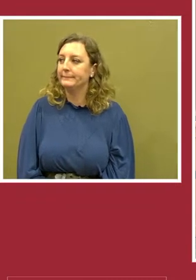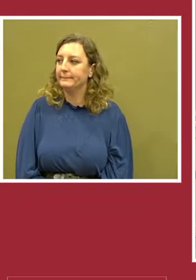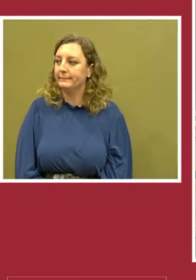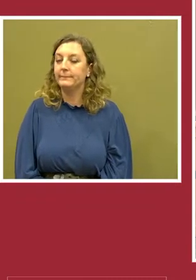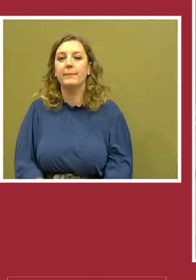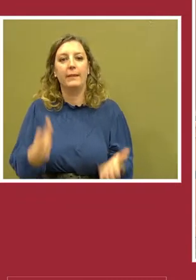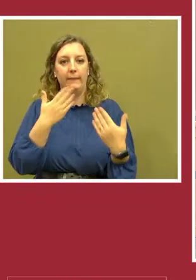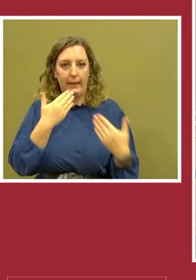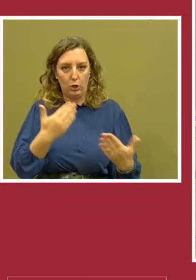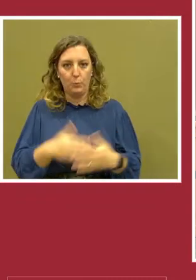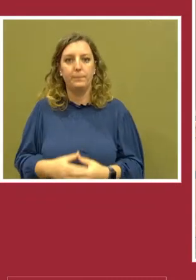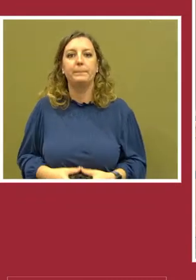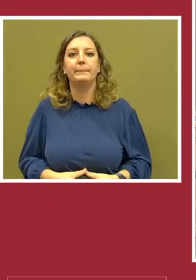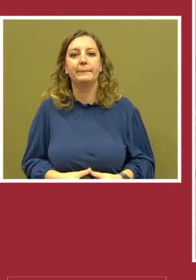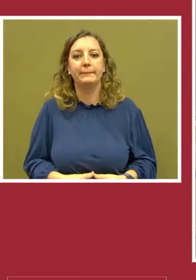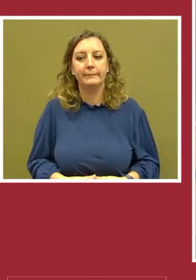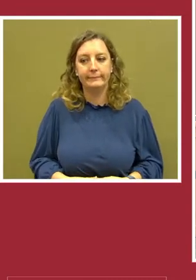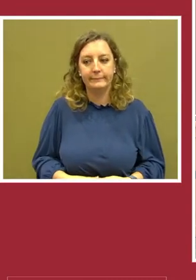Thank you.